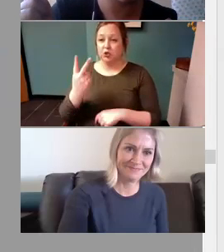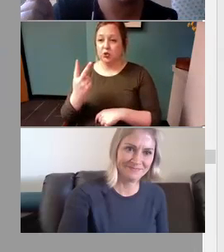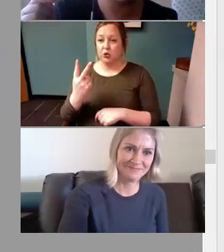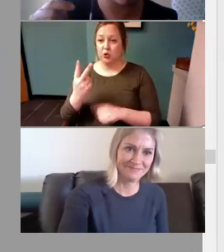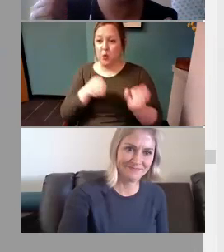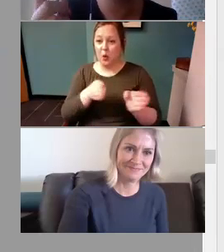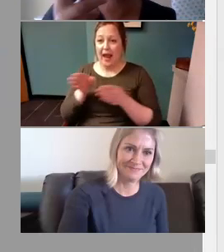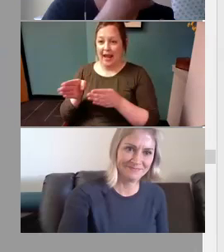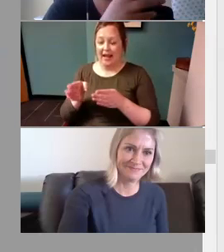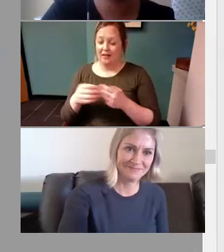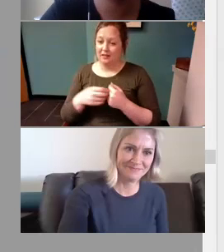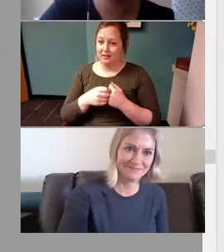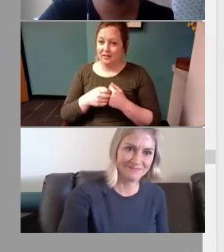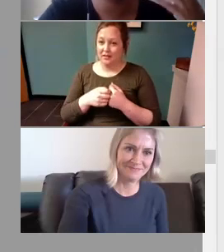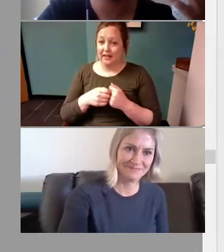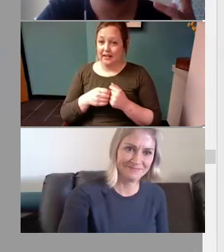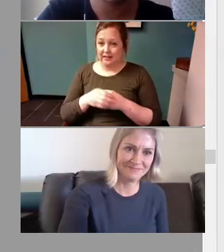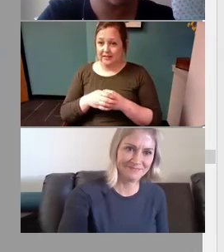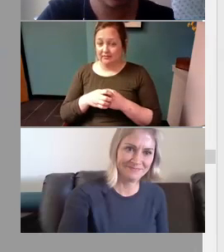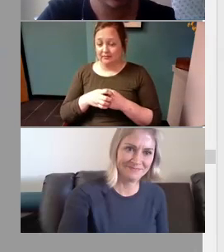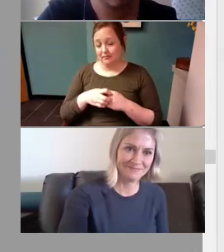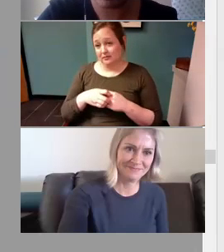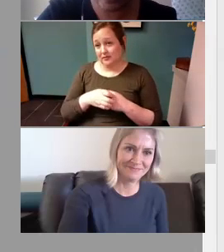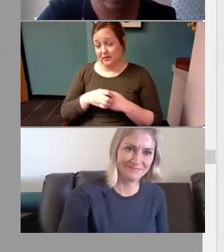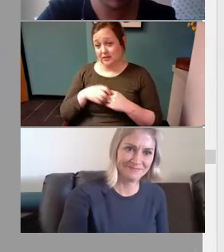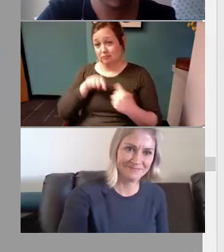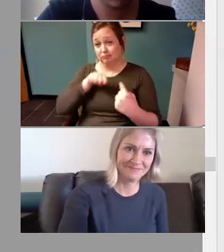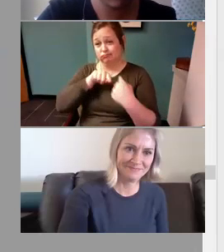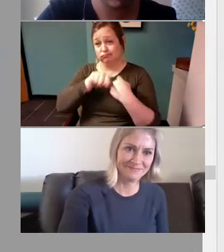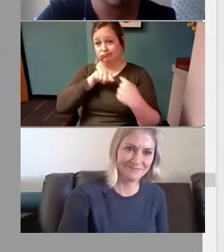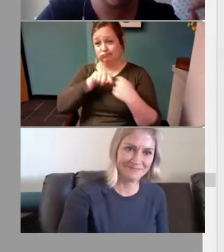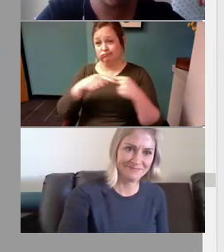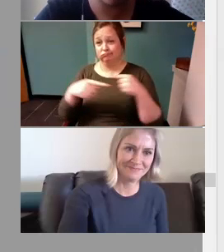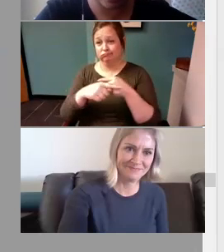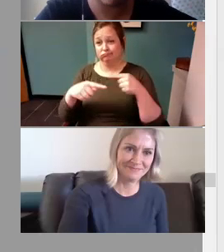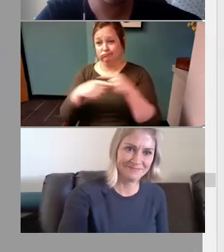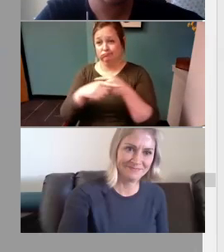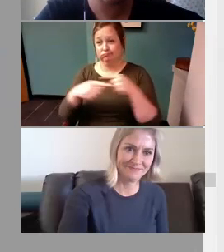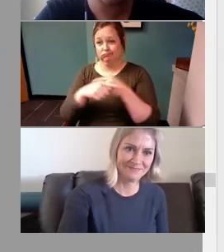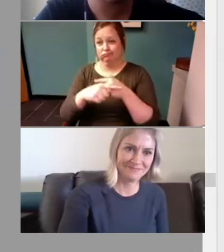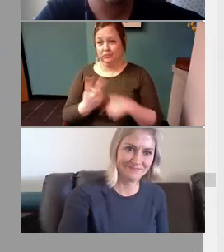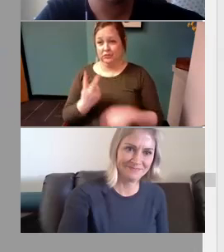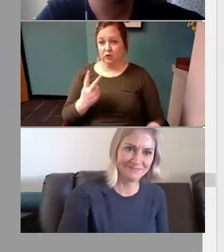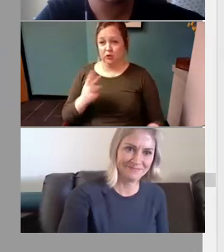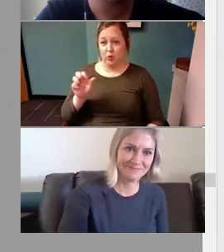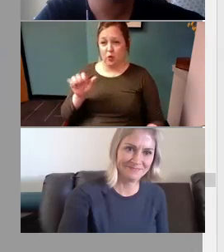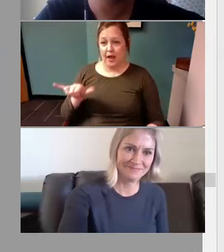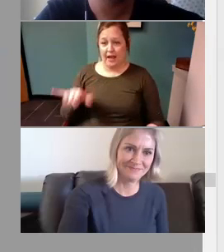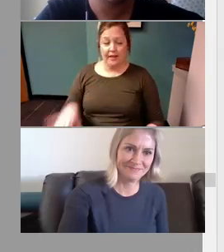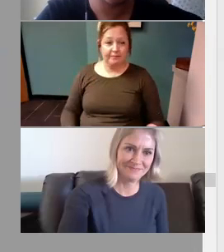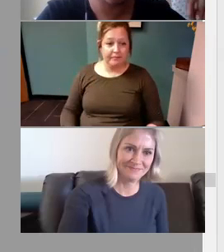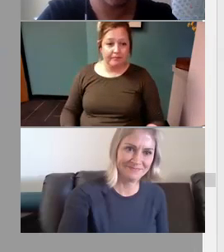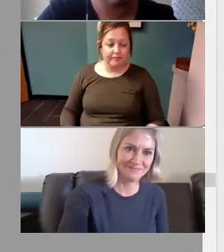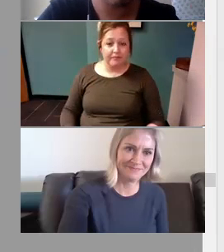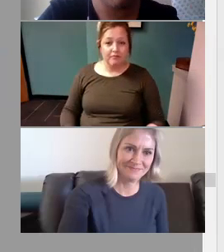edge and represent our adjacency matrix like that as well. That's, but we would need to have two entries for an